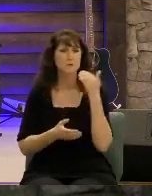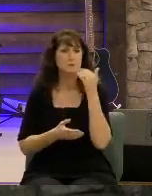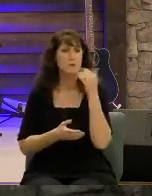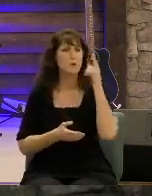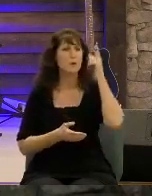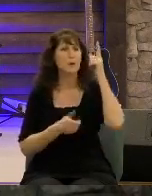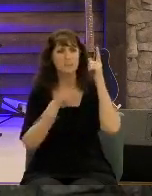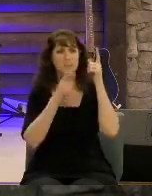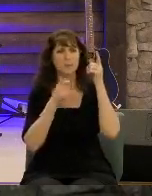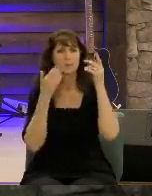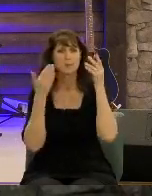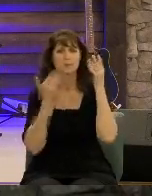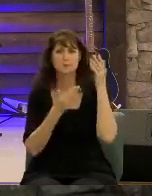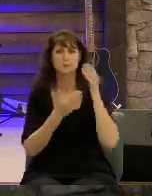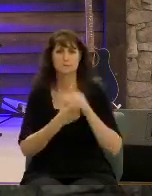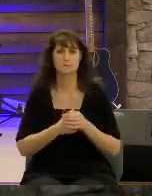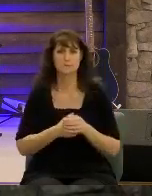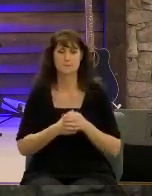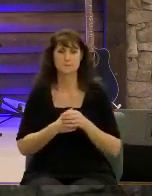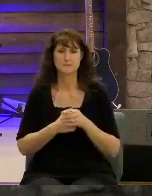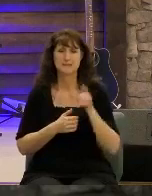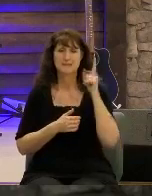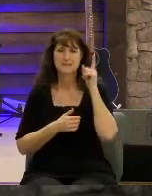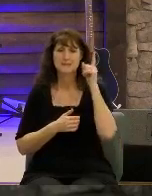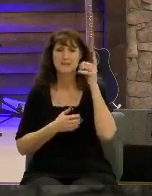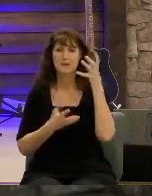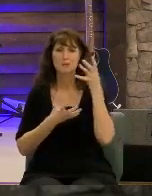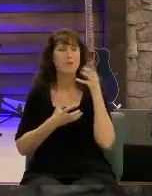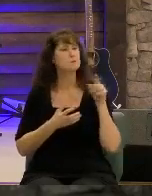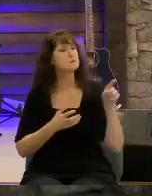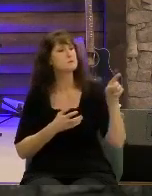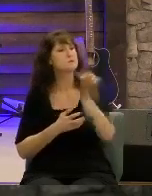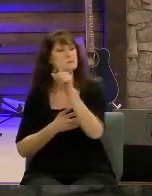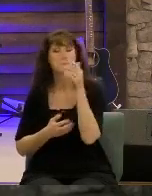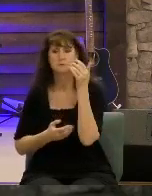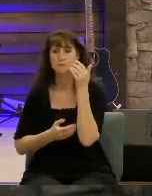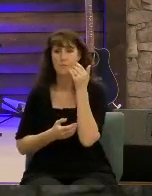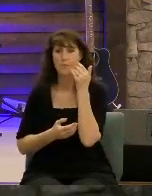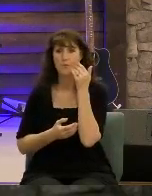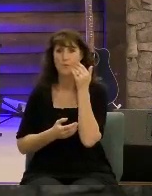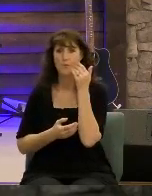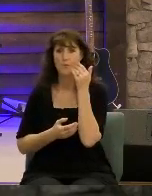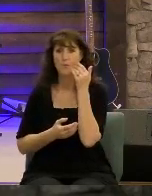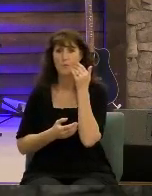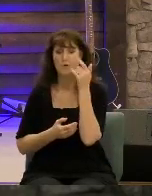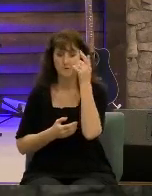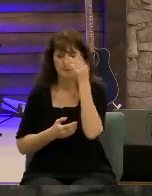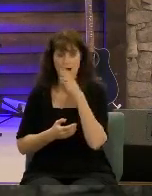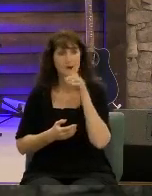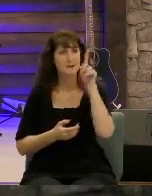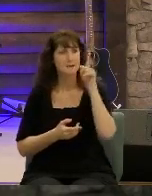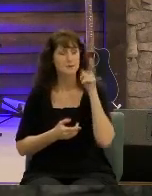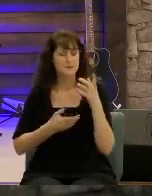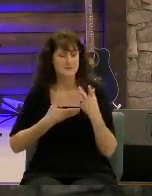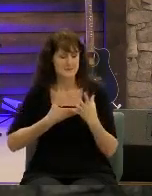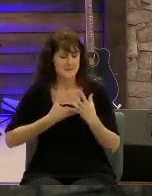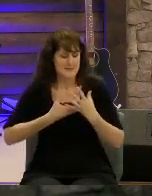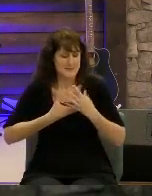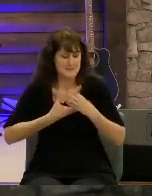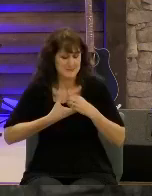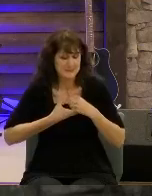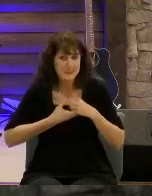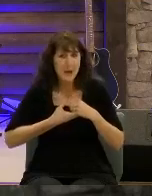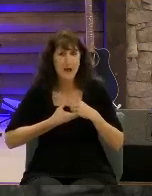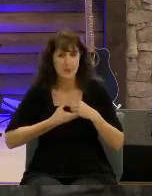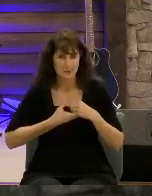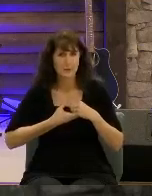is, and He wants you to know that the God that He is inside of you, and that